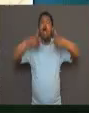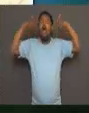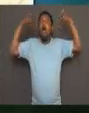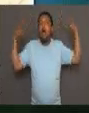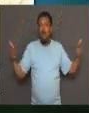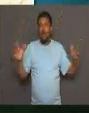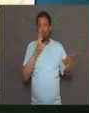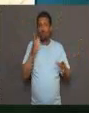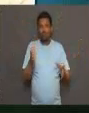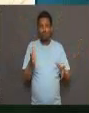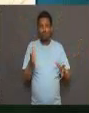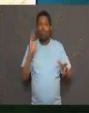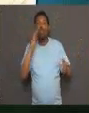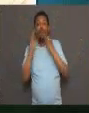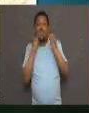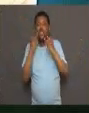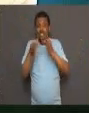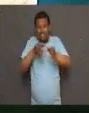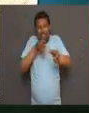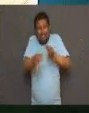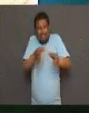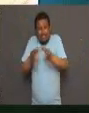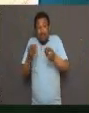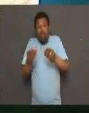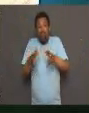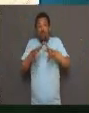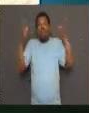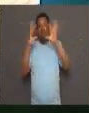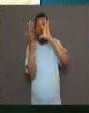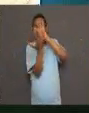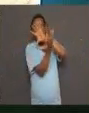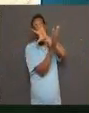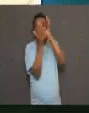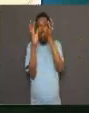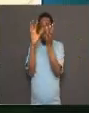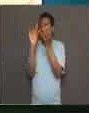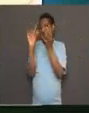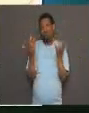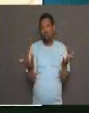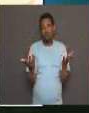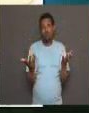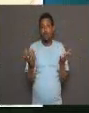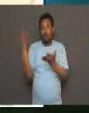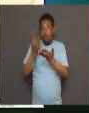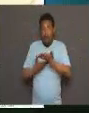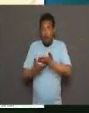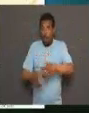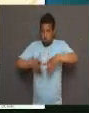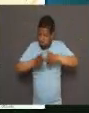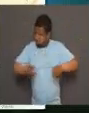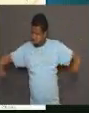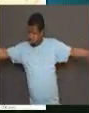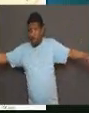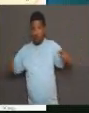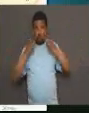they are not large enough to provide the kinds of detailed information that we